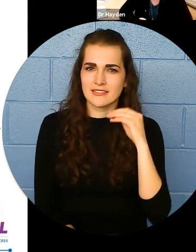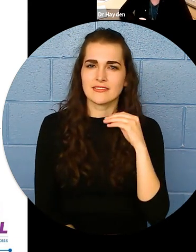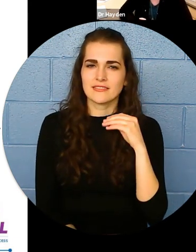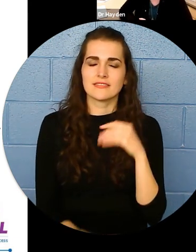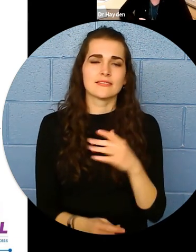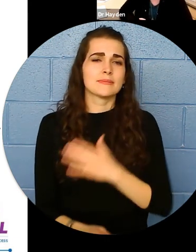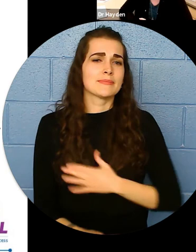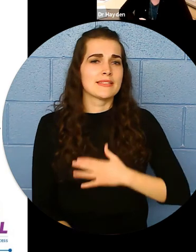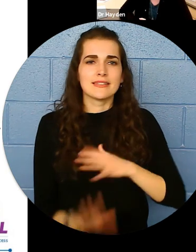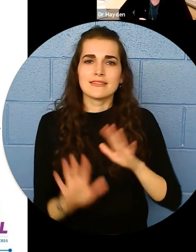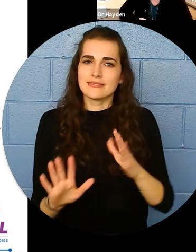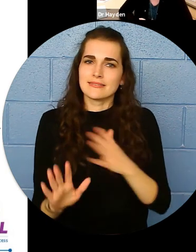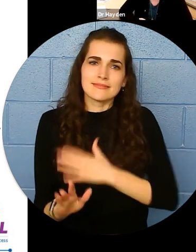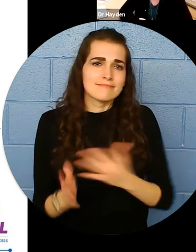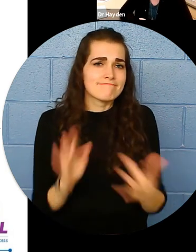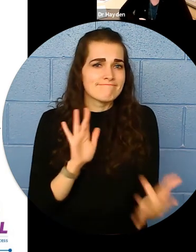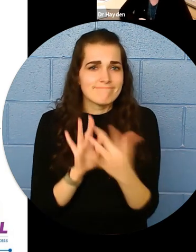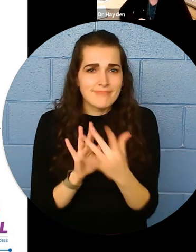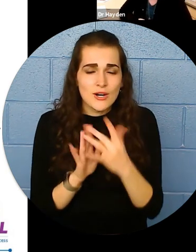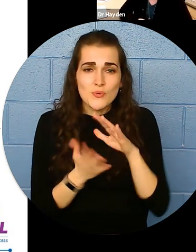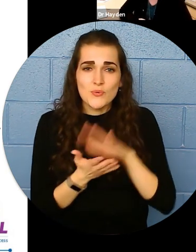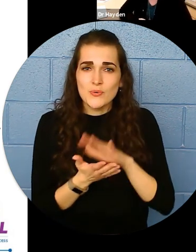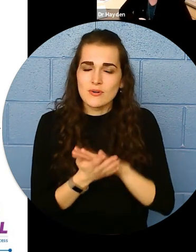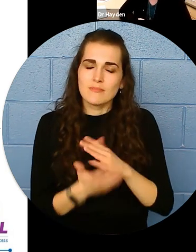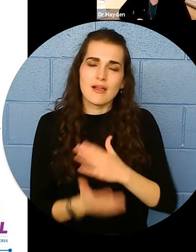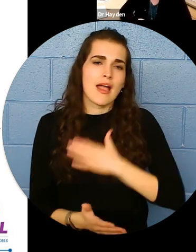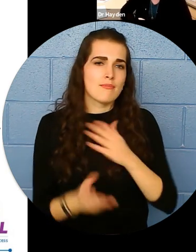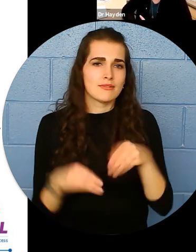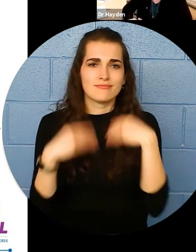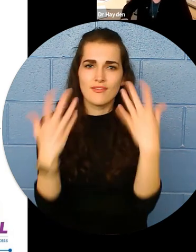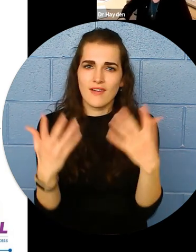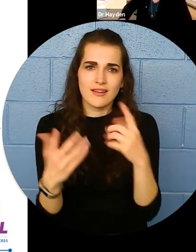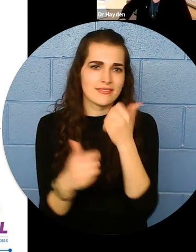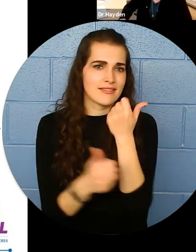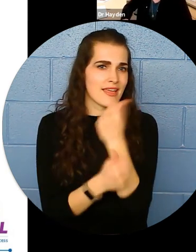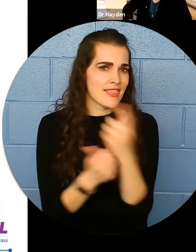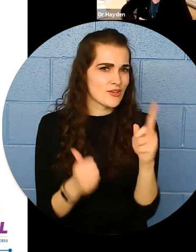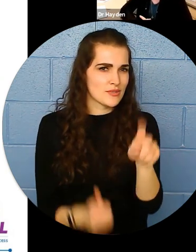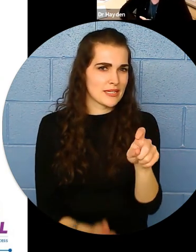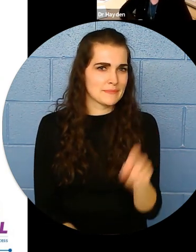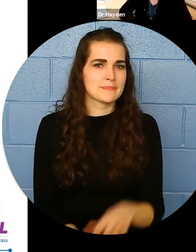So please do not be afraid to reach out to the school. We're happy to help you.